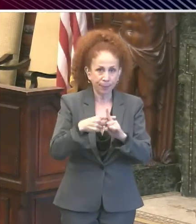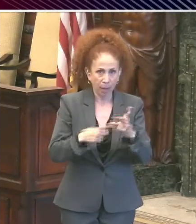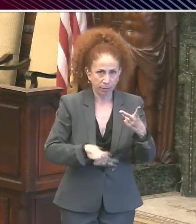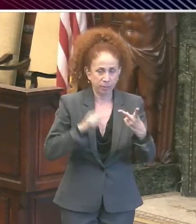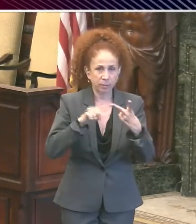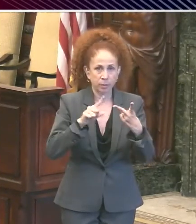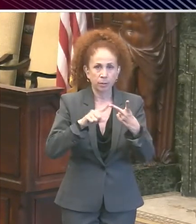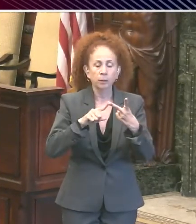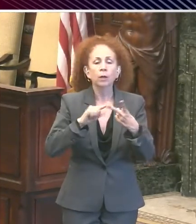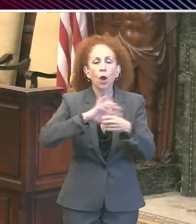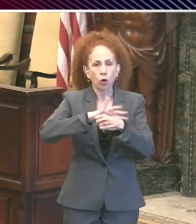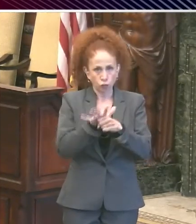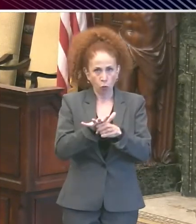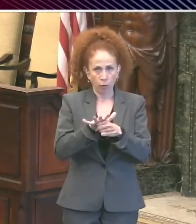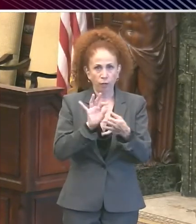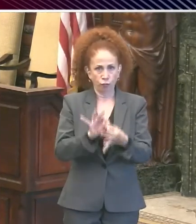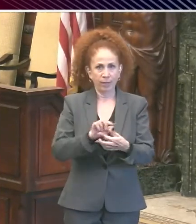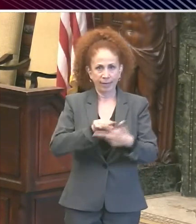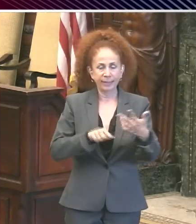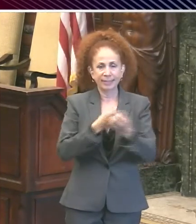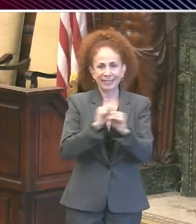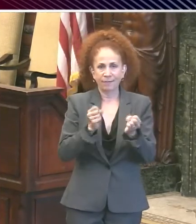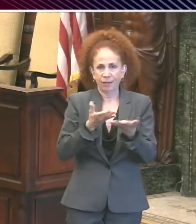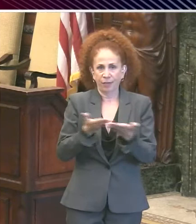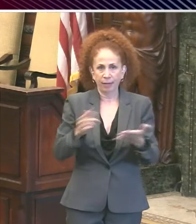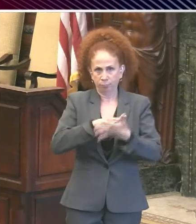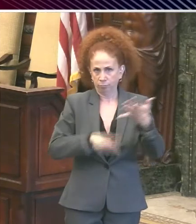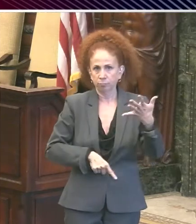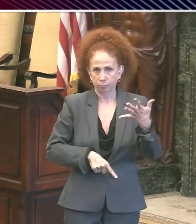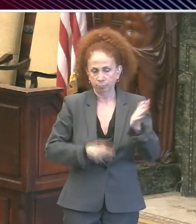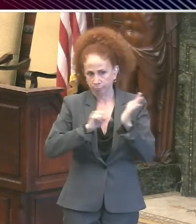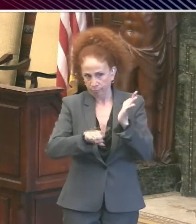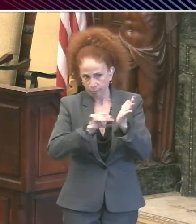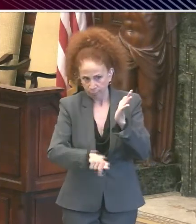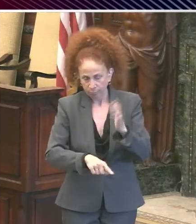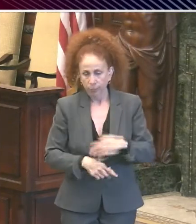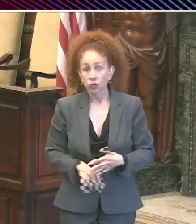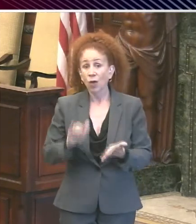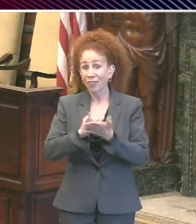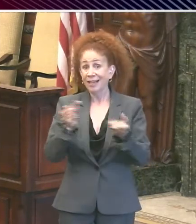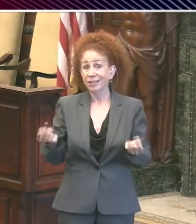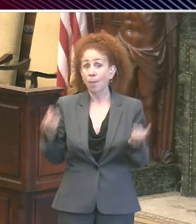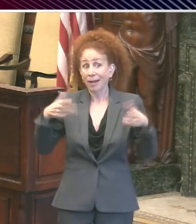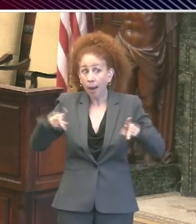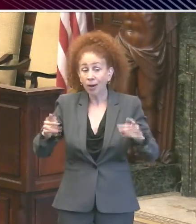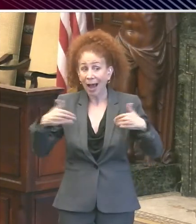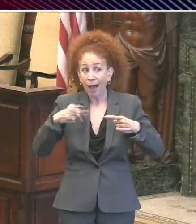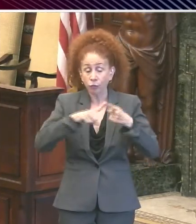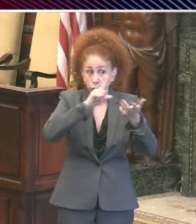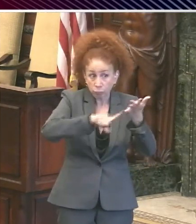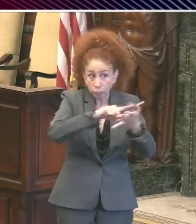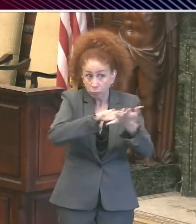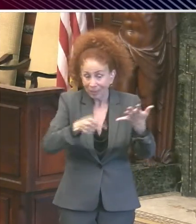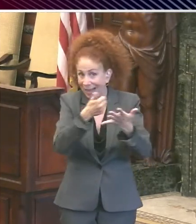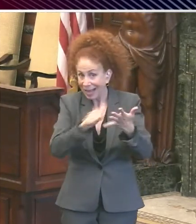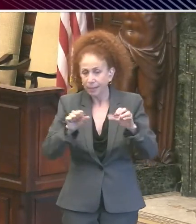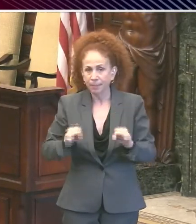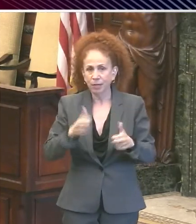the coronavirus-related safety issues. So that's how many opportunities we have to look at those any potential